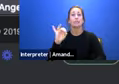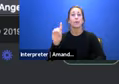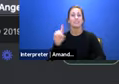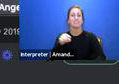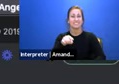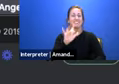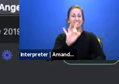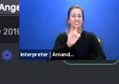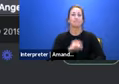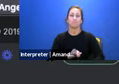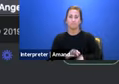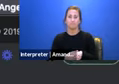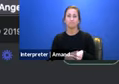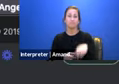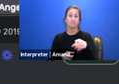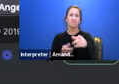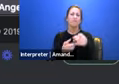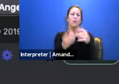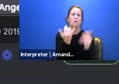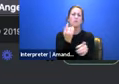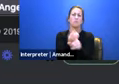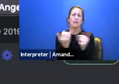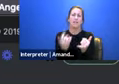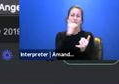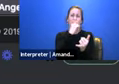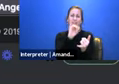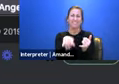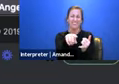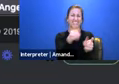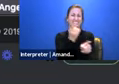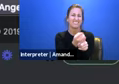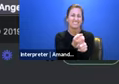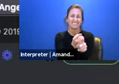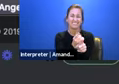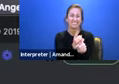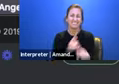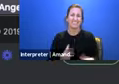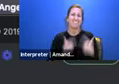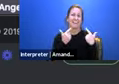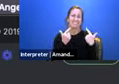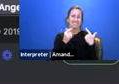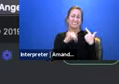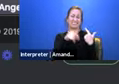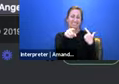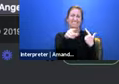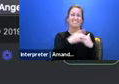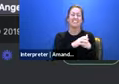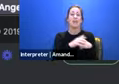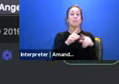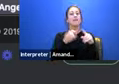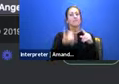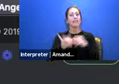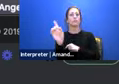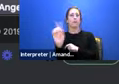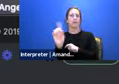bond dashboard. I've placed this placeholder here in the meantime for us to be able to know where the dashboard will live once it does go live. As Dr.